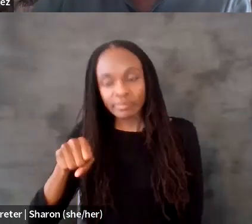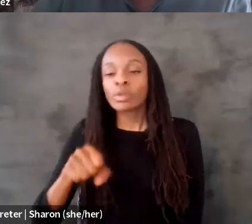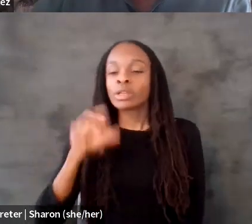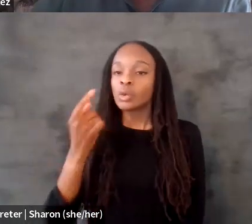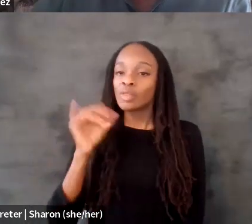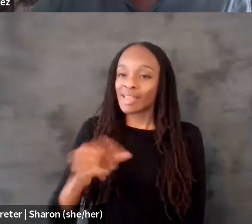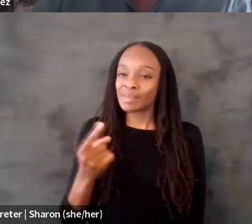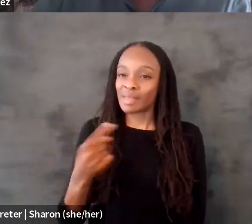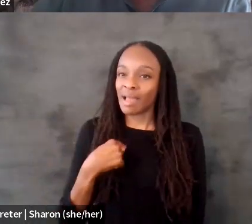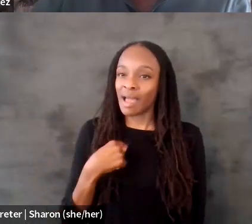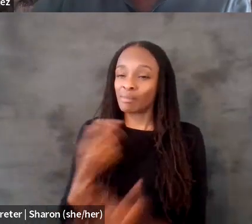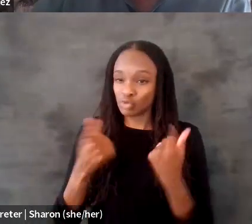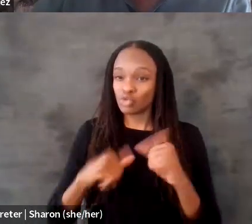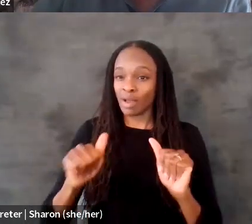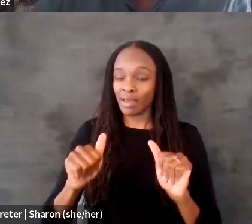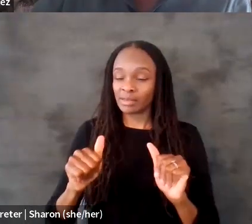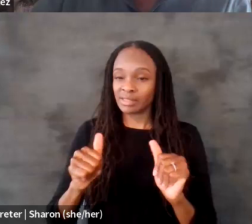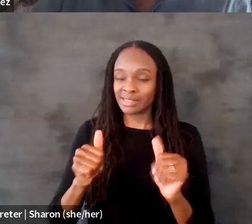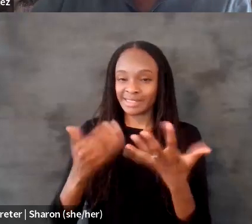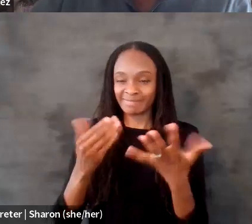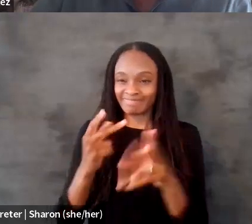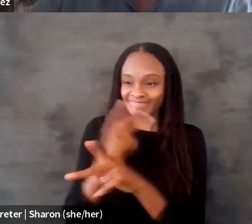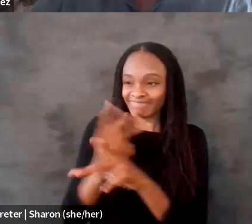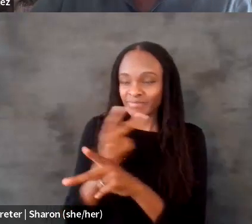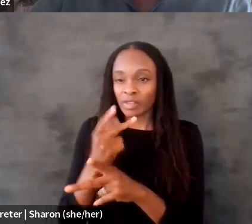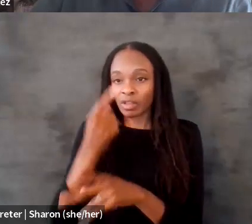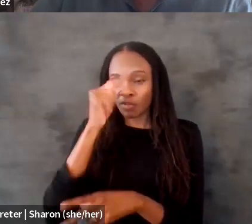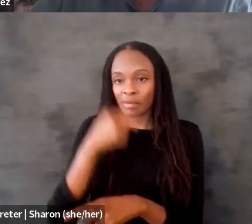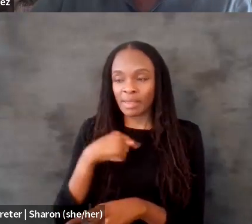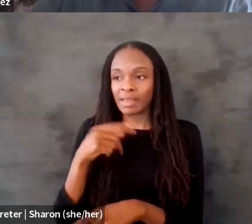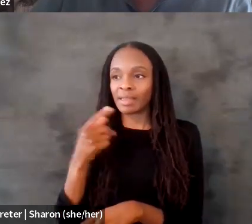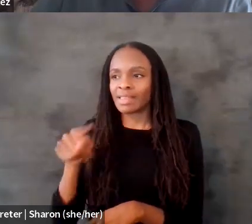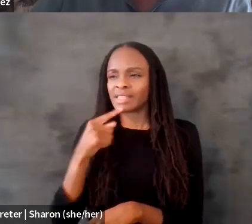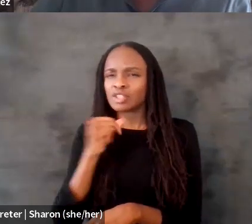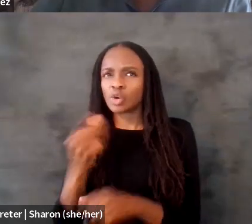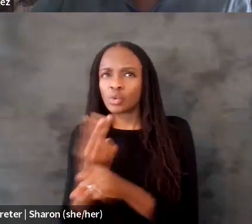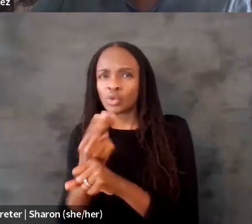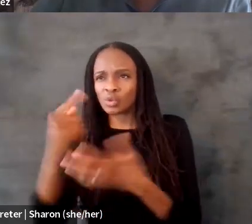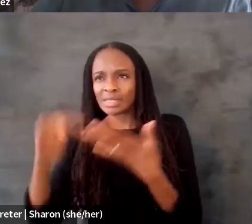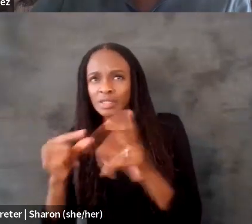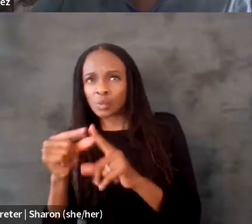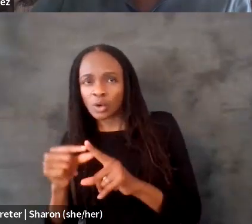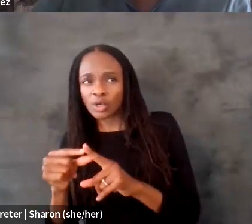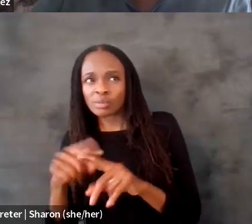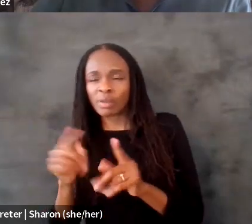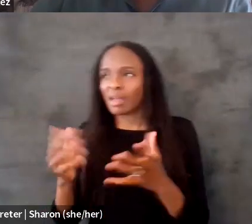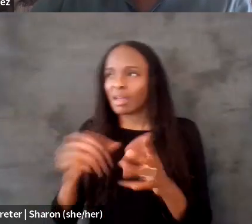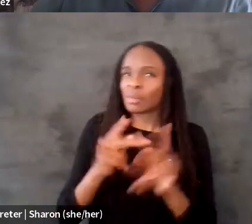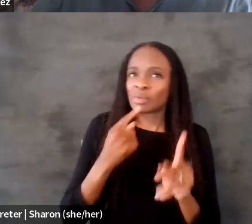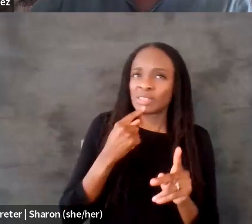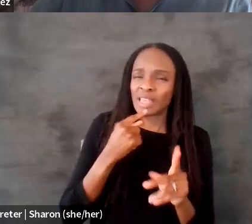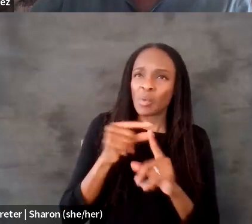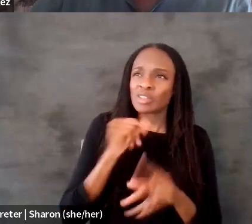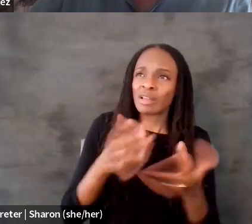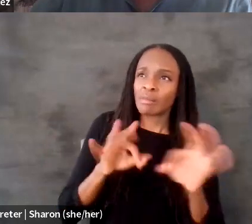that I'm trying to navigate. I mean, because to me, like they're saying, don't use these words, use these words instead. And some people say, well, words don't matter. Words absolutely